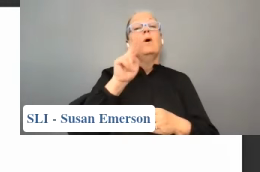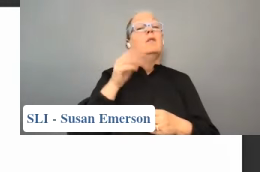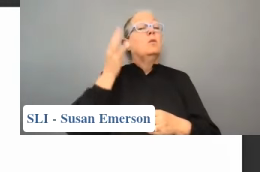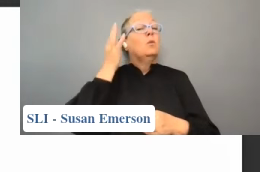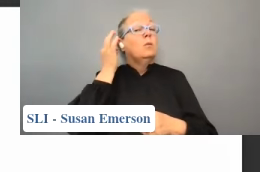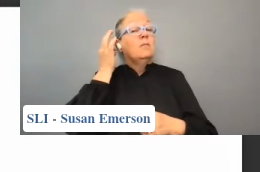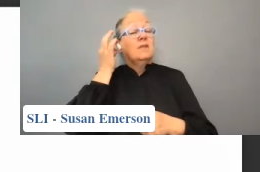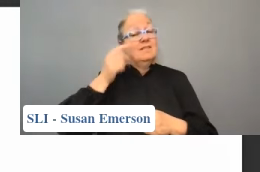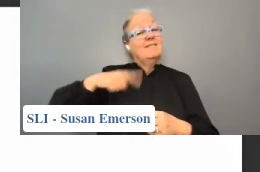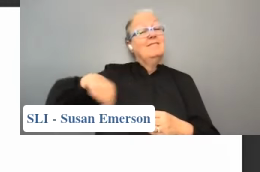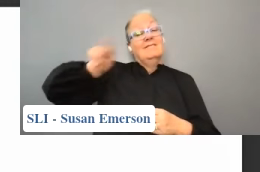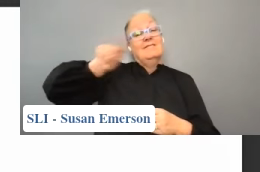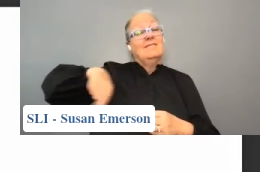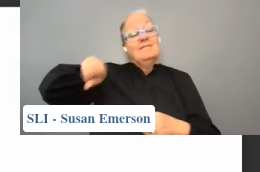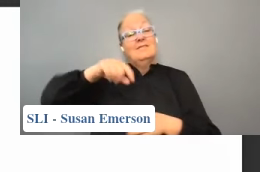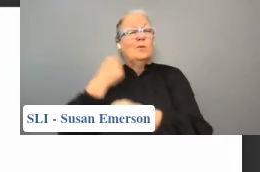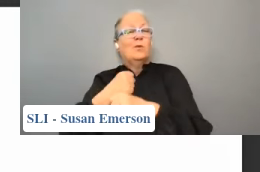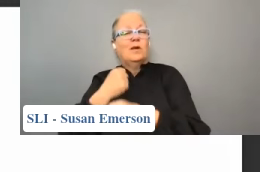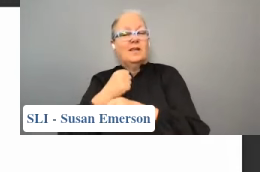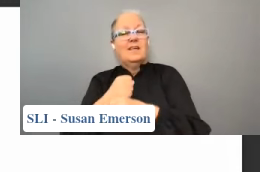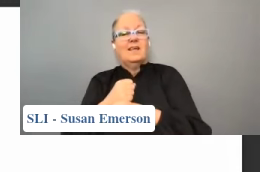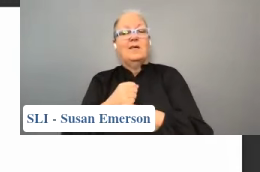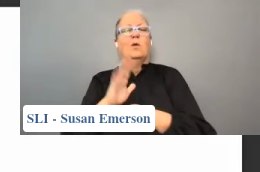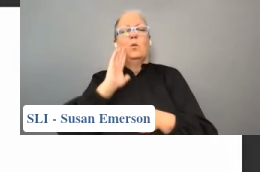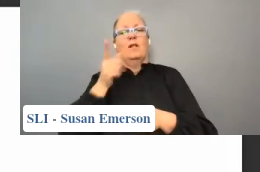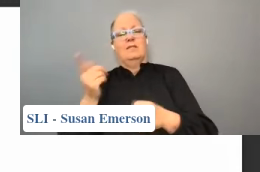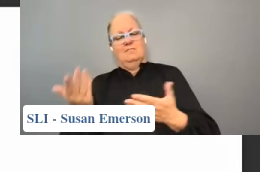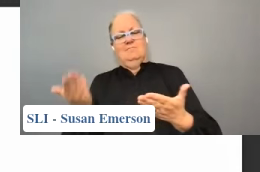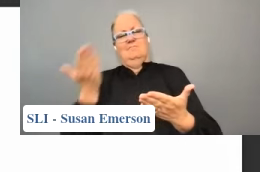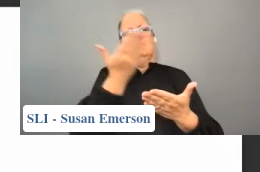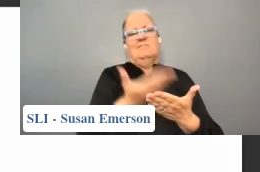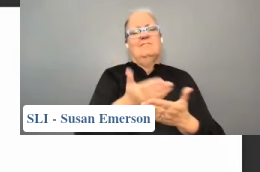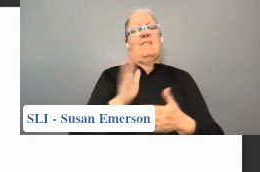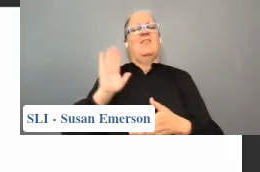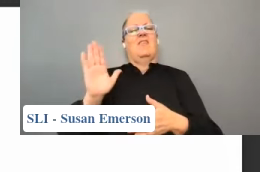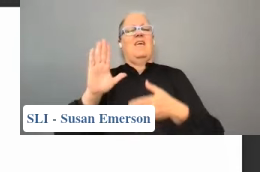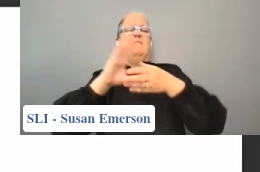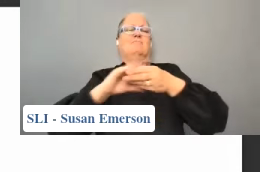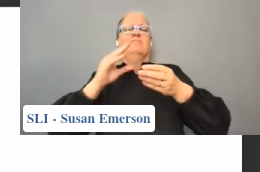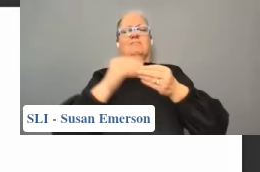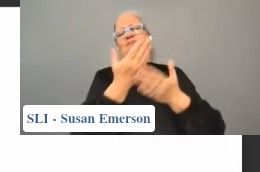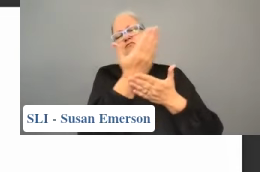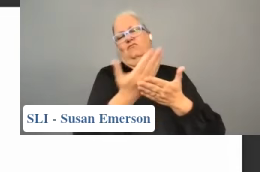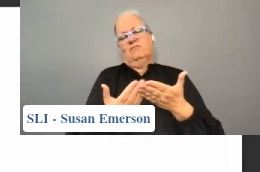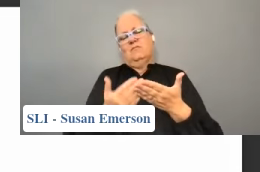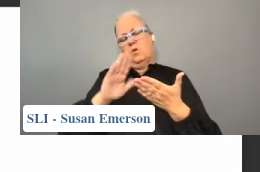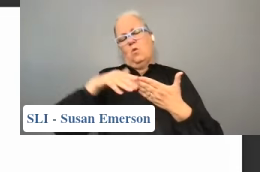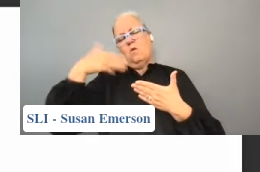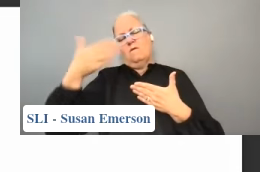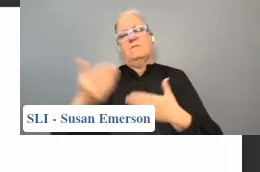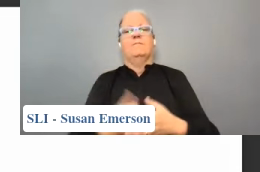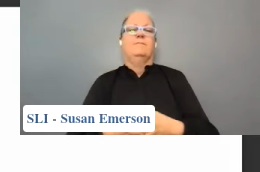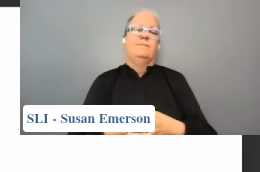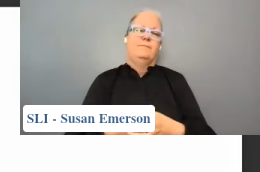will present a case study of that further on. Next slide, please.